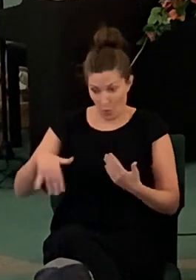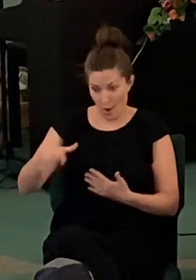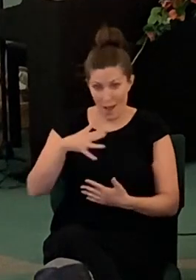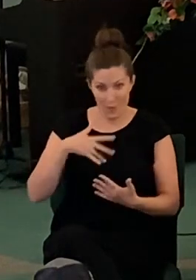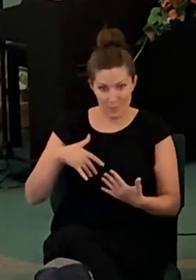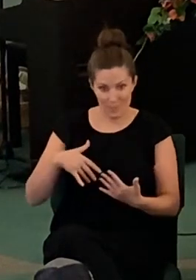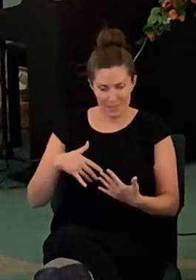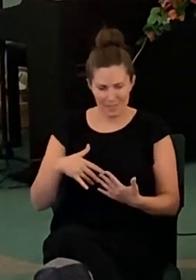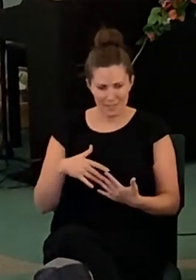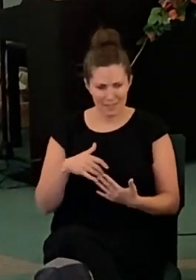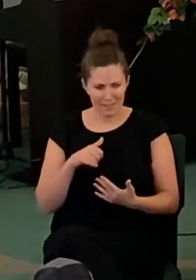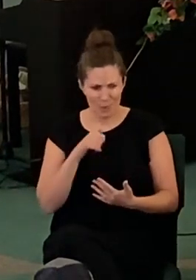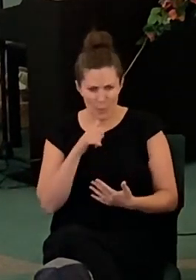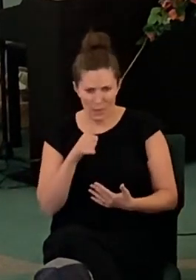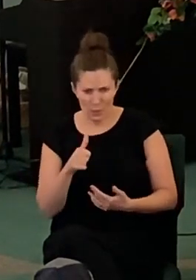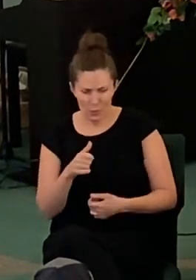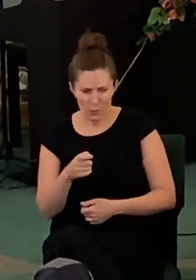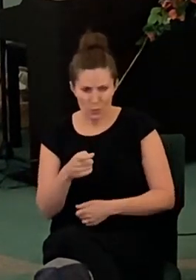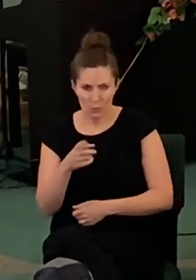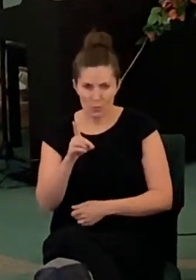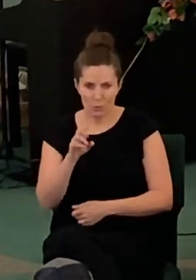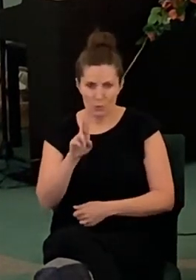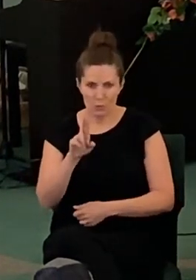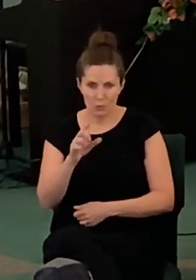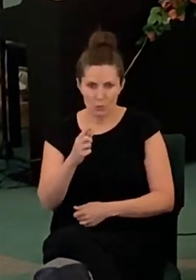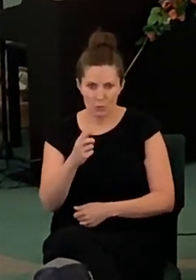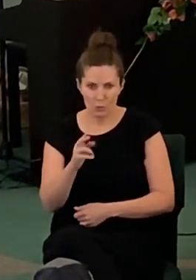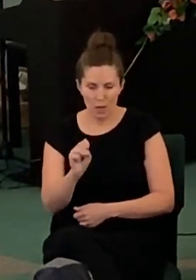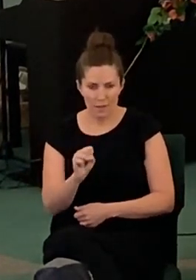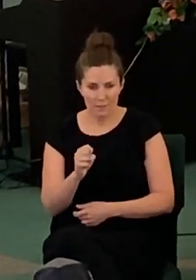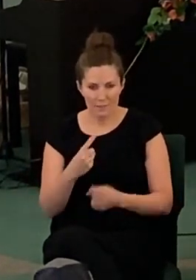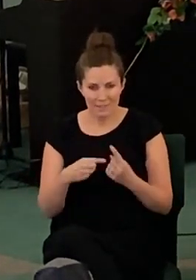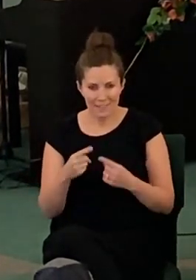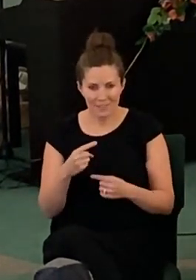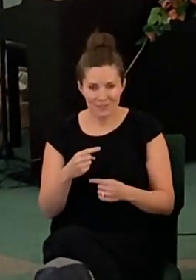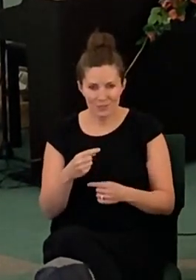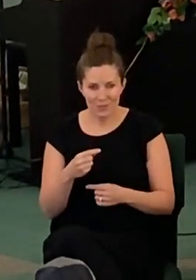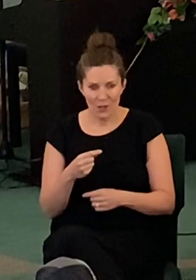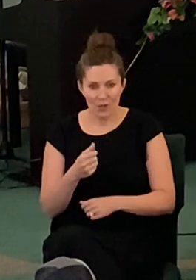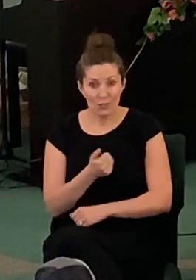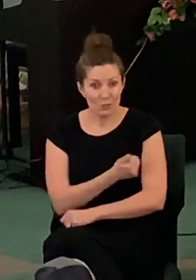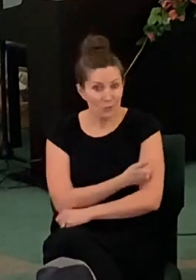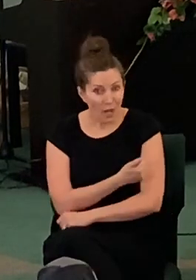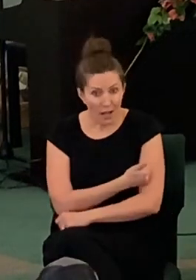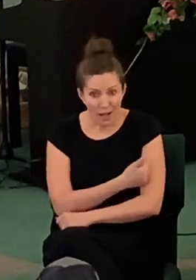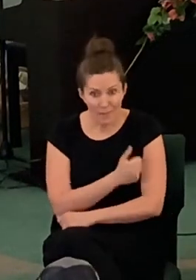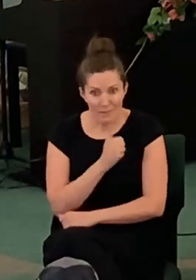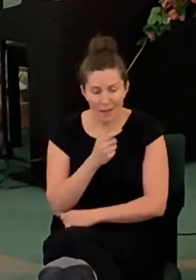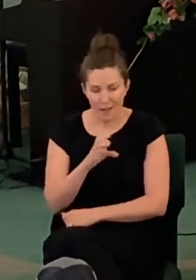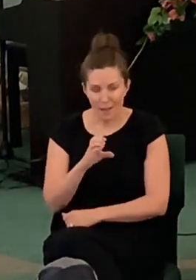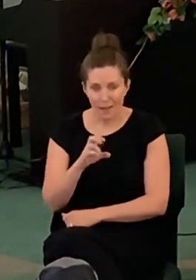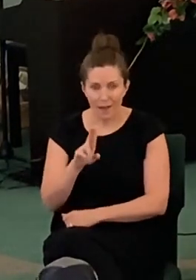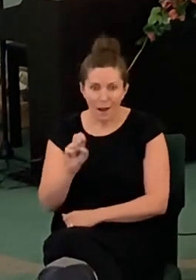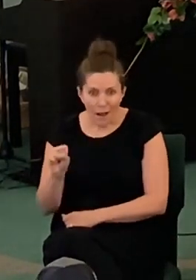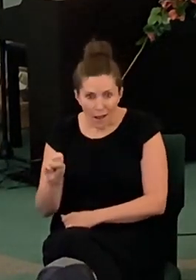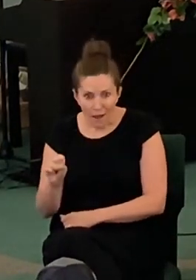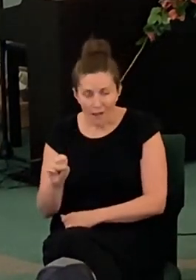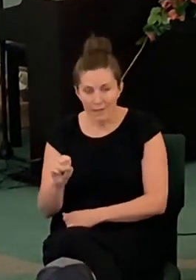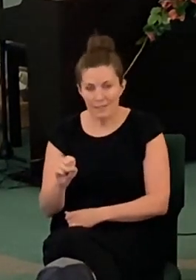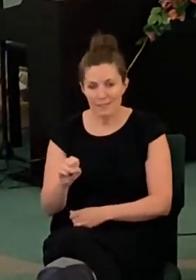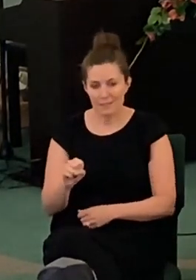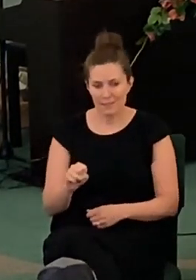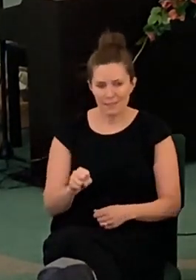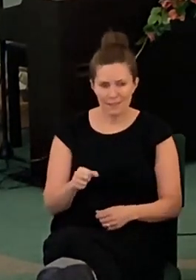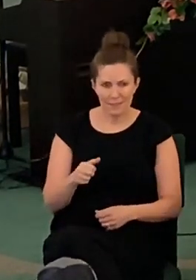It means we don't do drugs that are illicit and illegal. It means we don't cuss all the time in our language. It means we don't drink